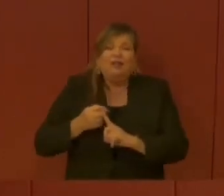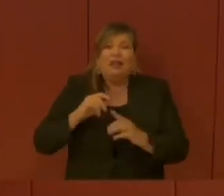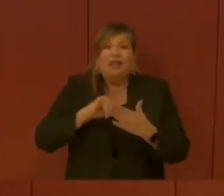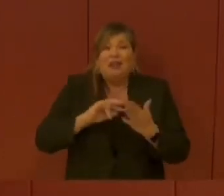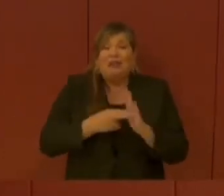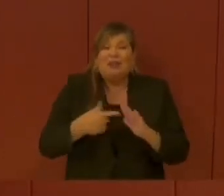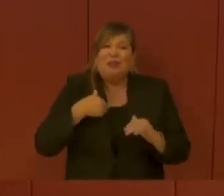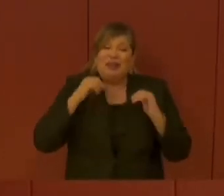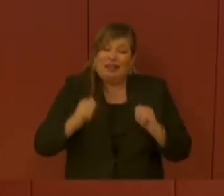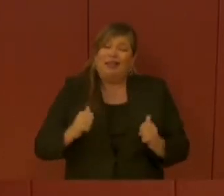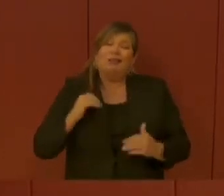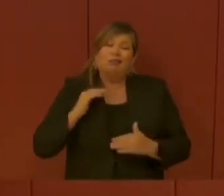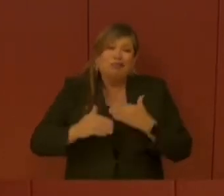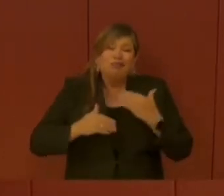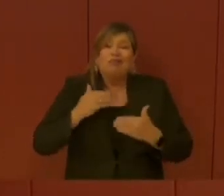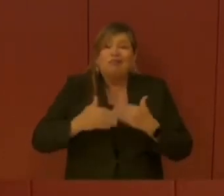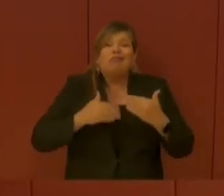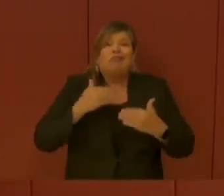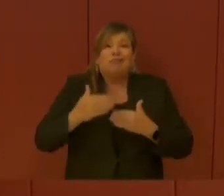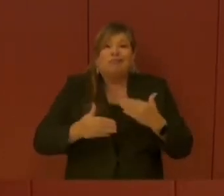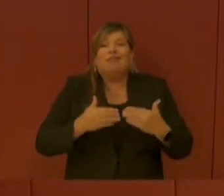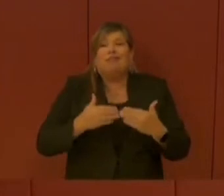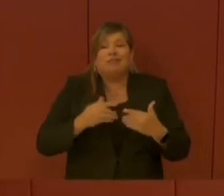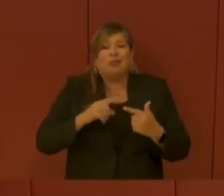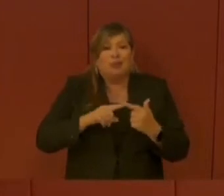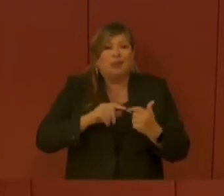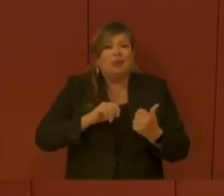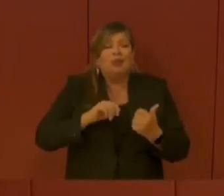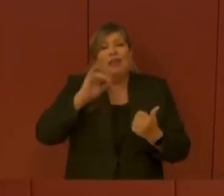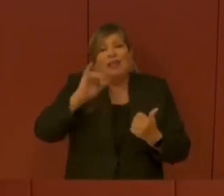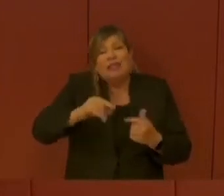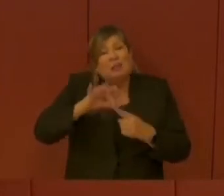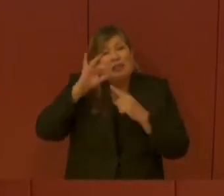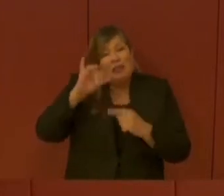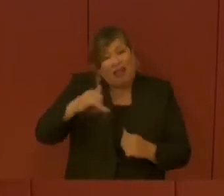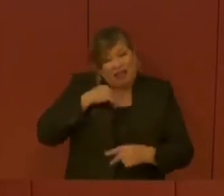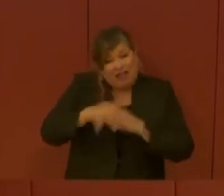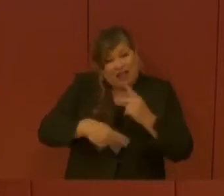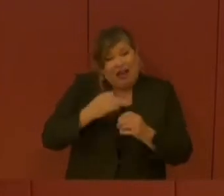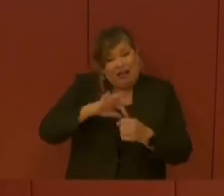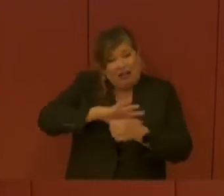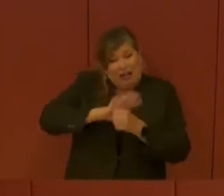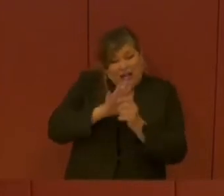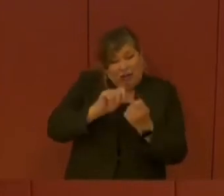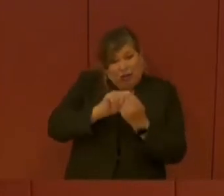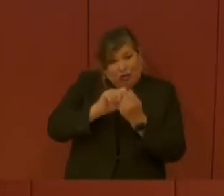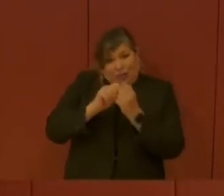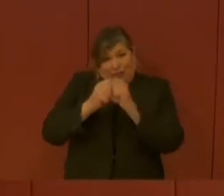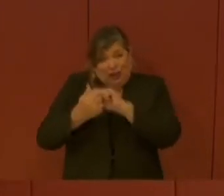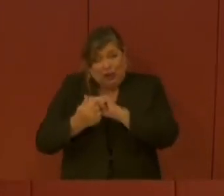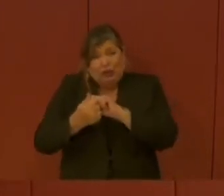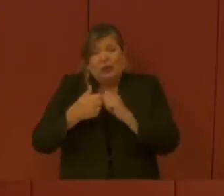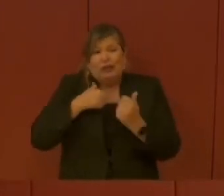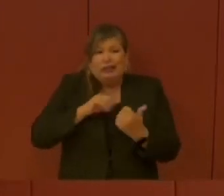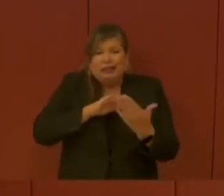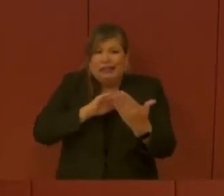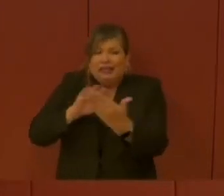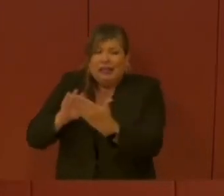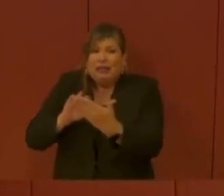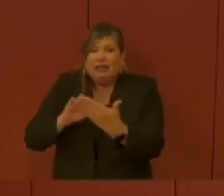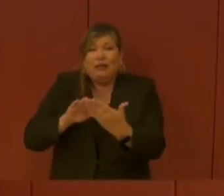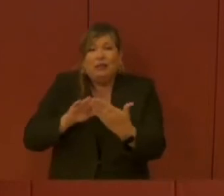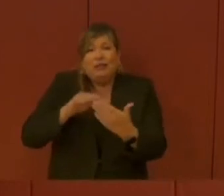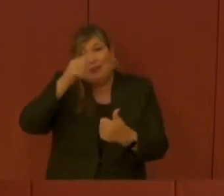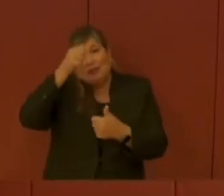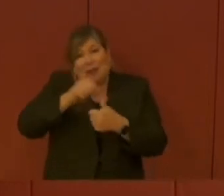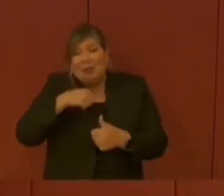move forward against these variants, against these mutations. Remember, we're not just looking at